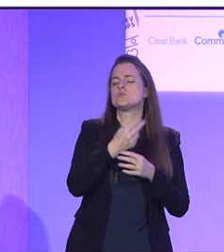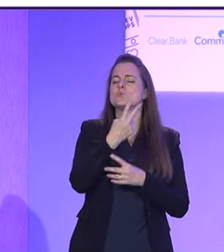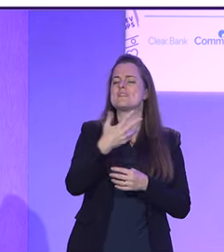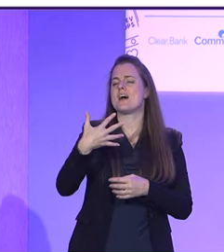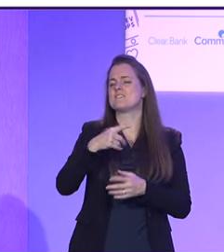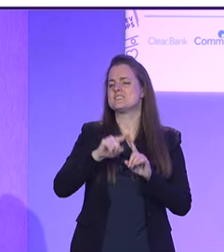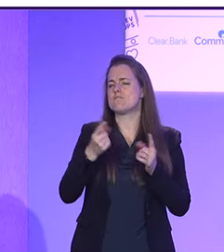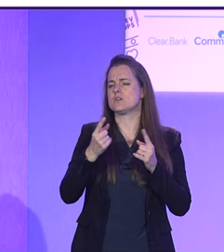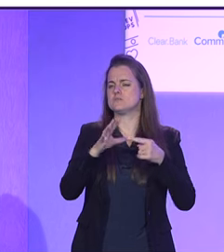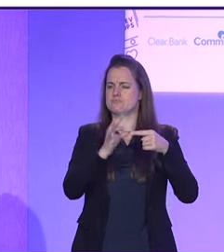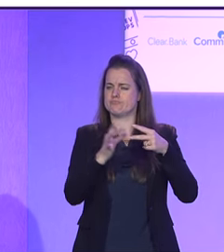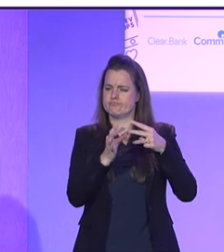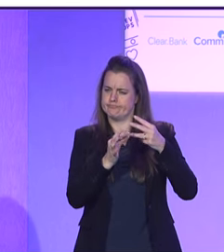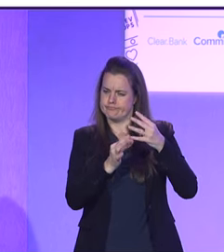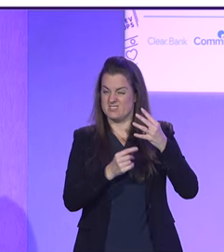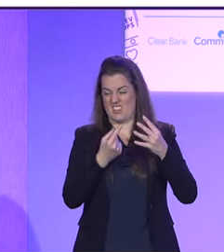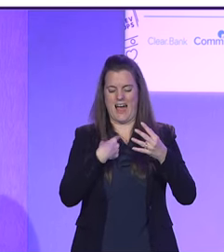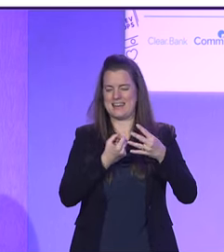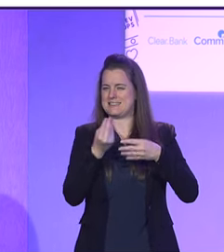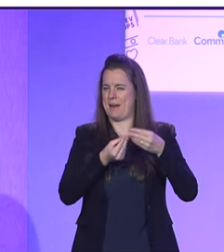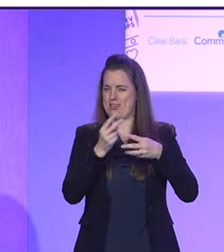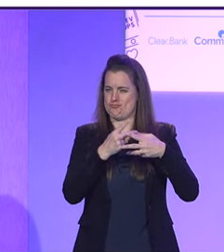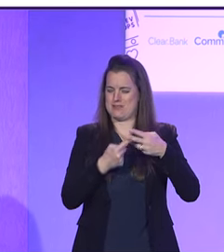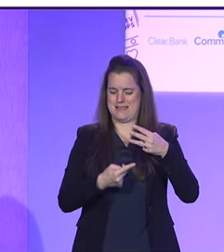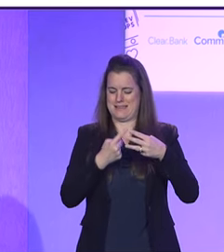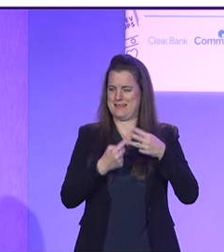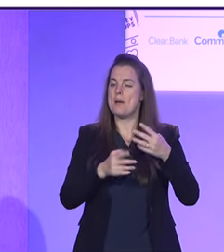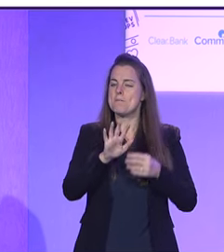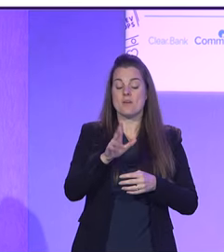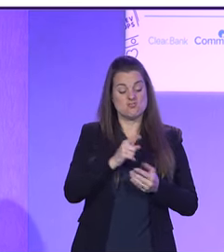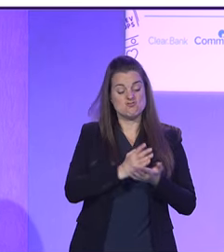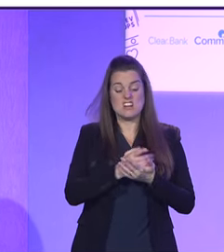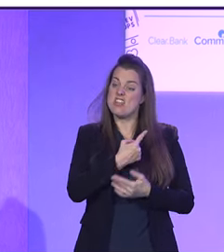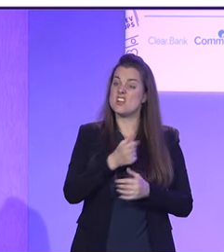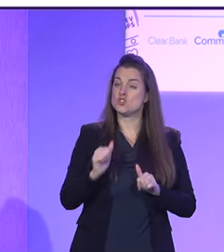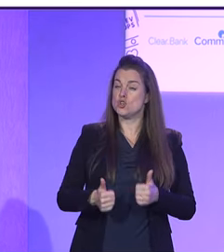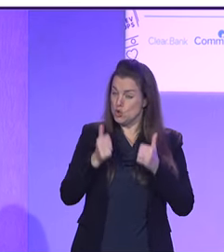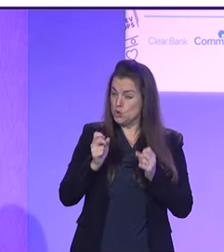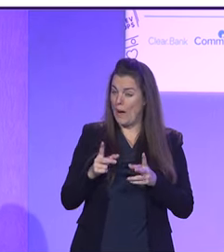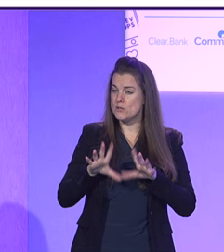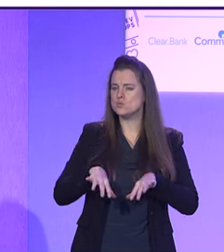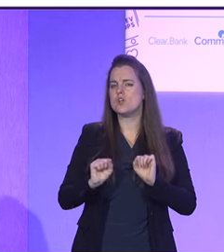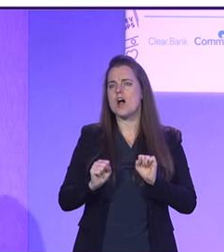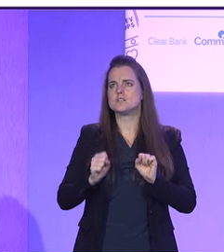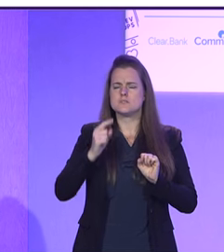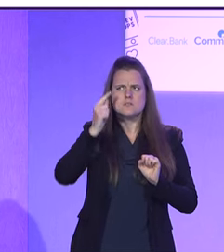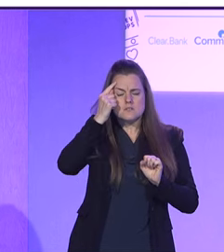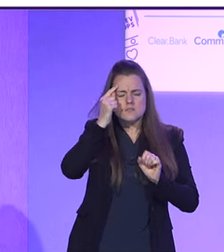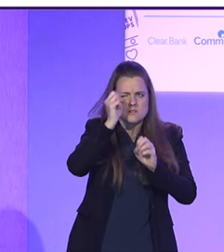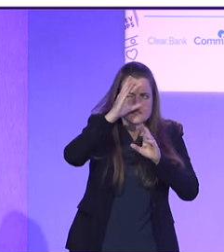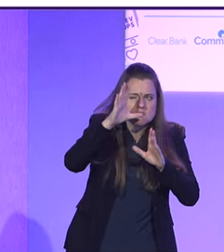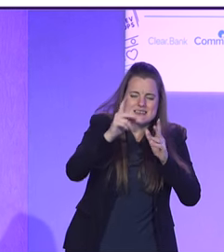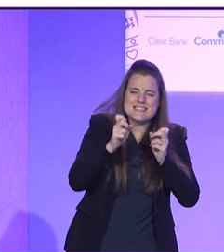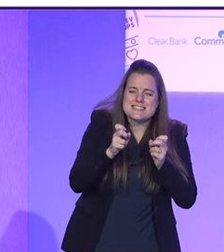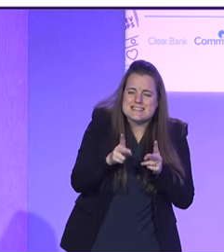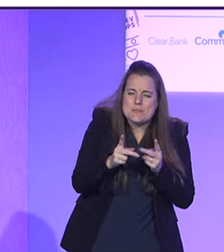to you. Also, like, how to get out of them. It's really good to get started with systems thinking. And then the other book is called Systems